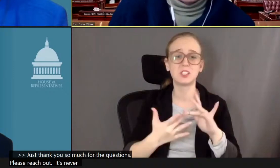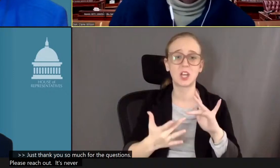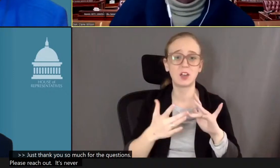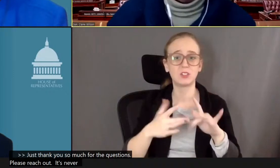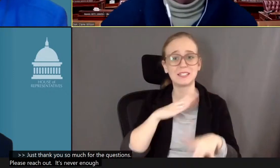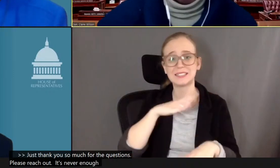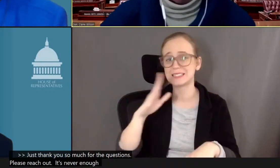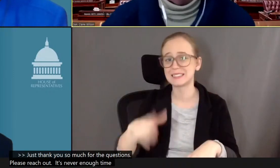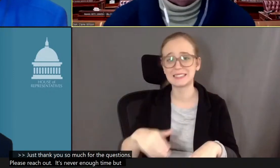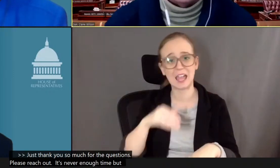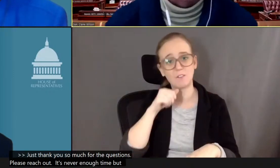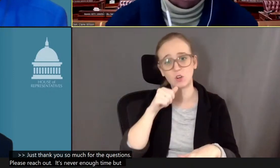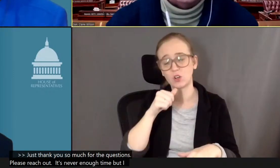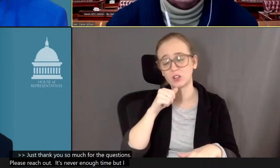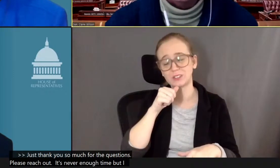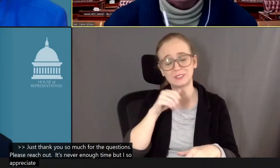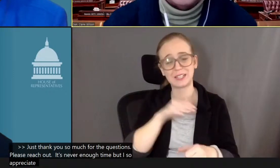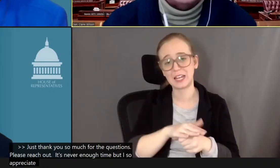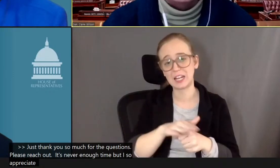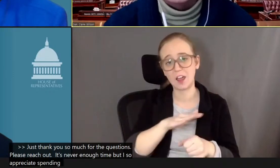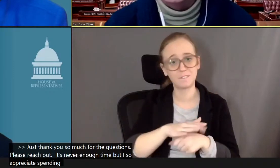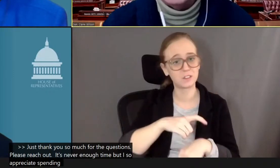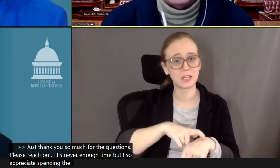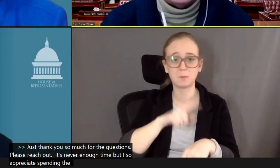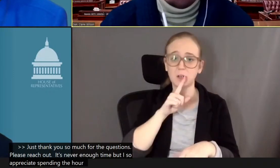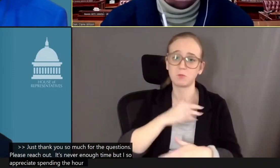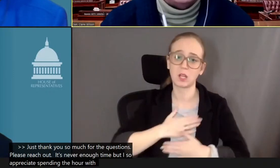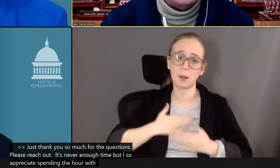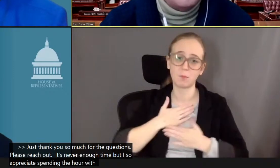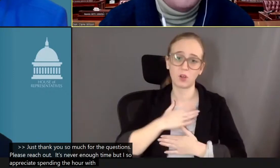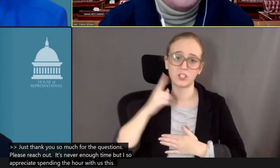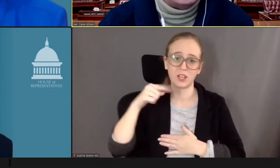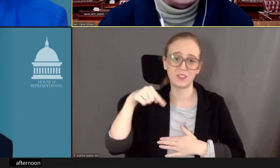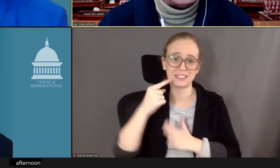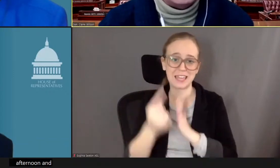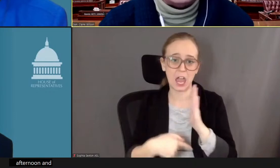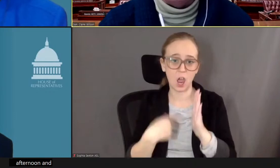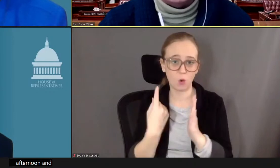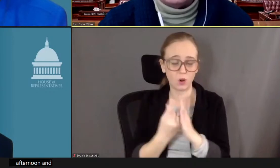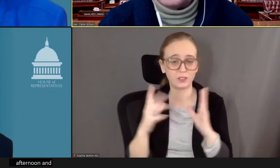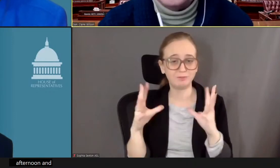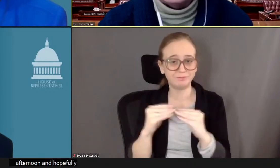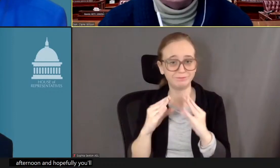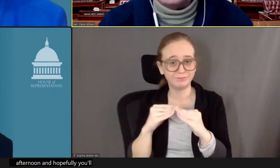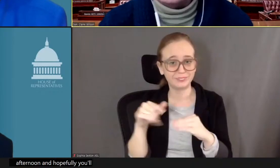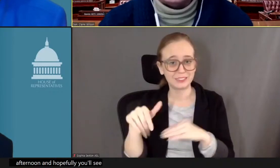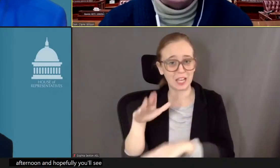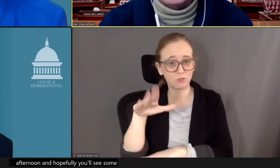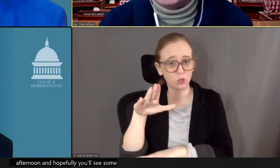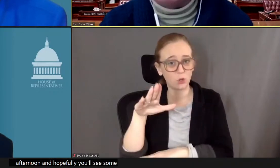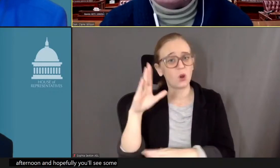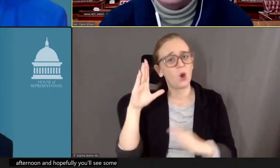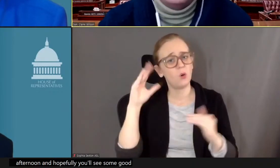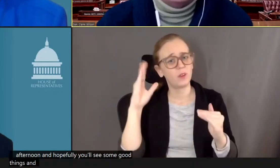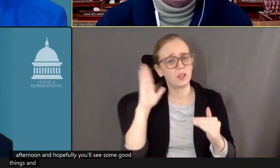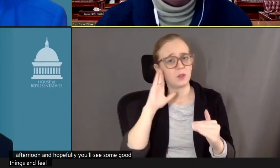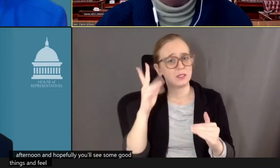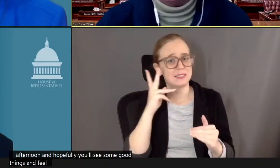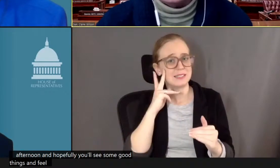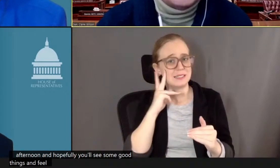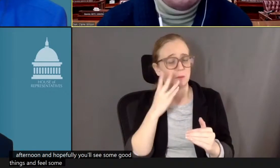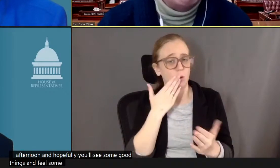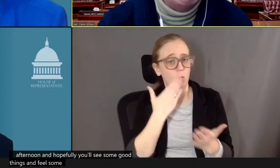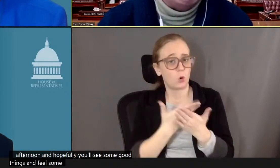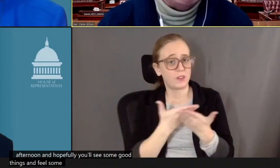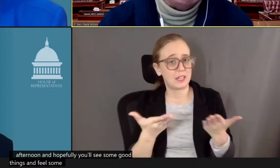I so appreciate spending the hour with us this afternoon, and hopefully you'll see some good things and feel some relief